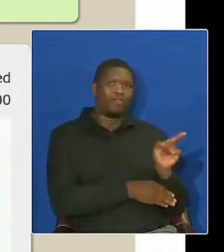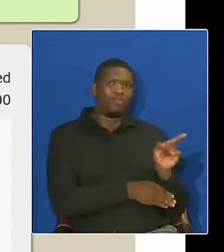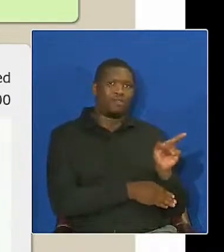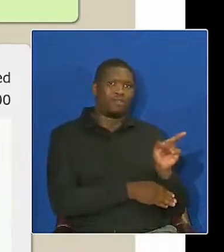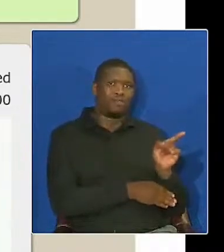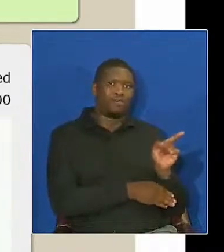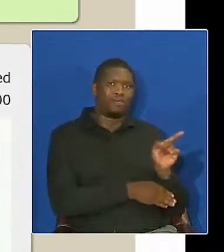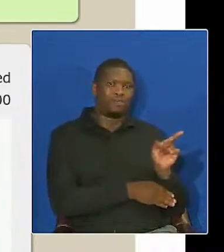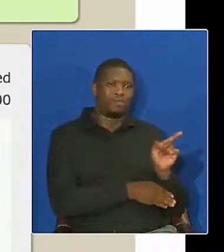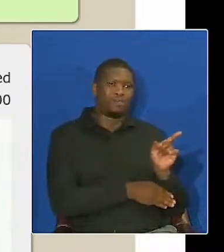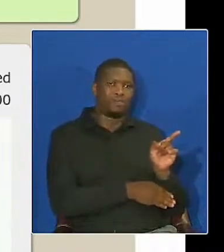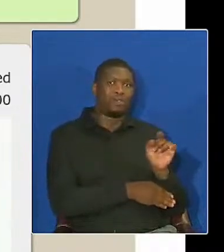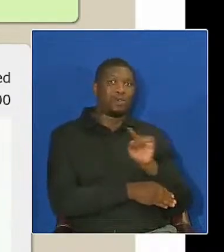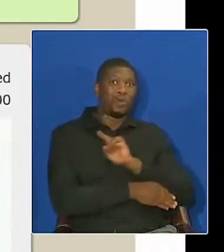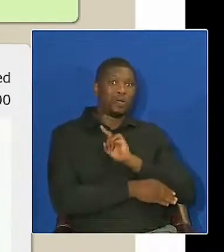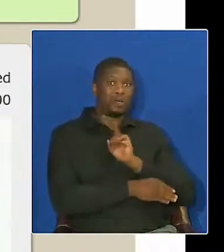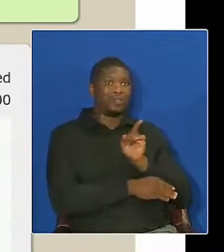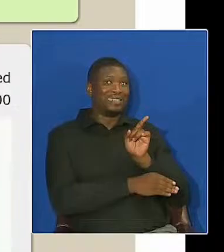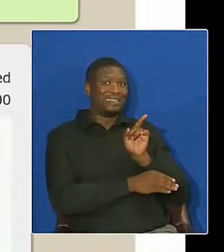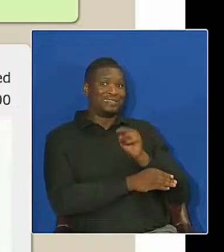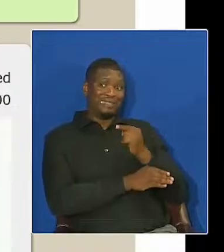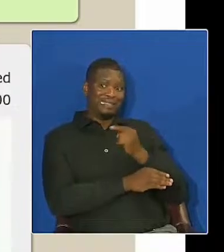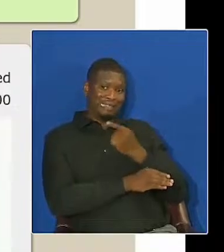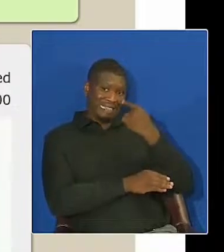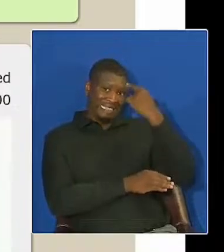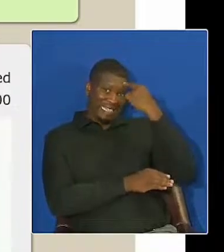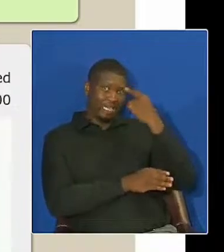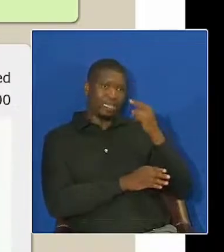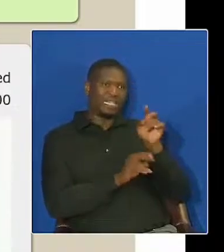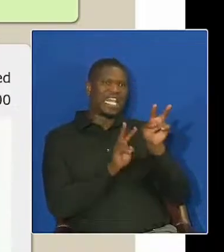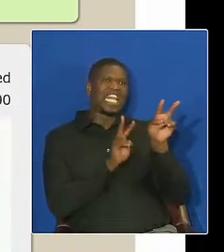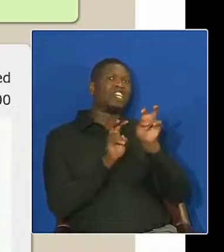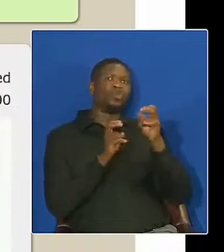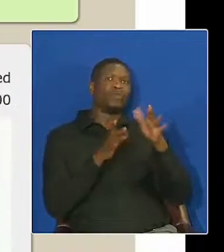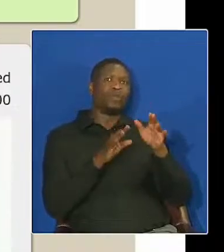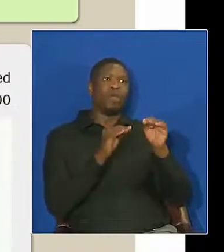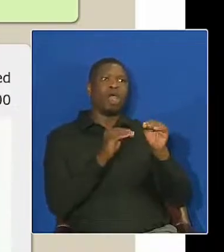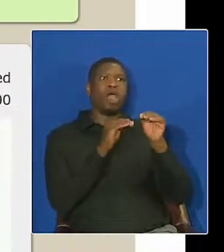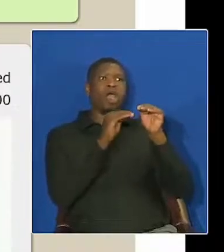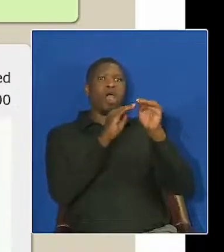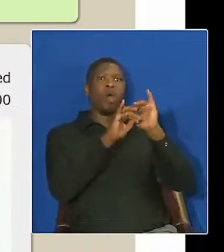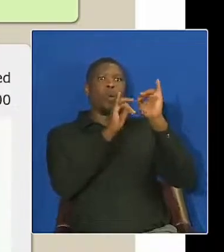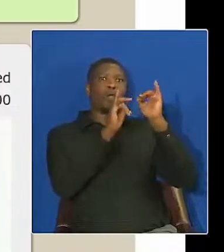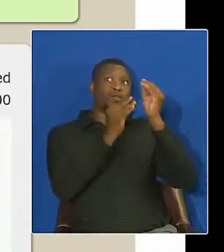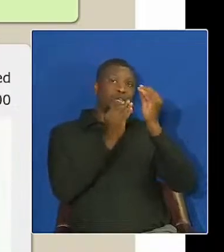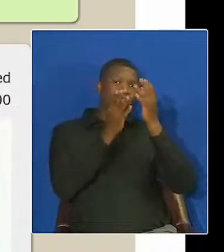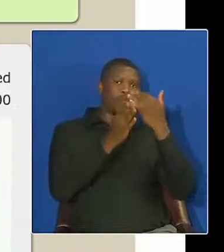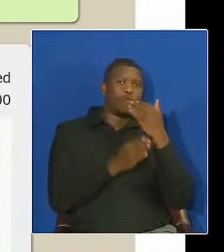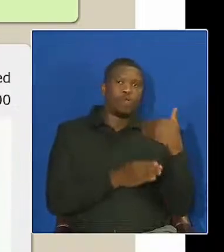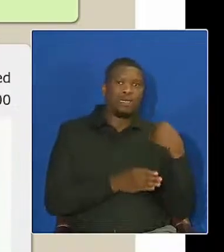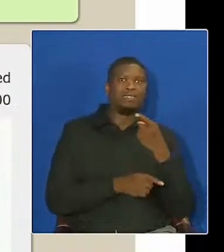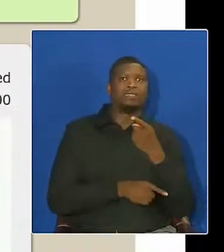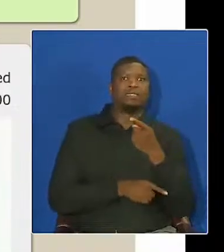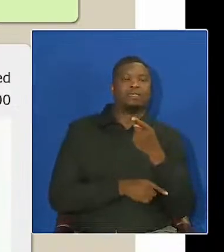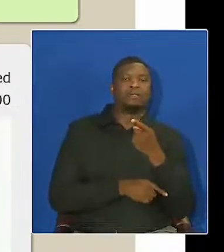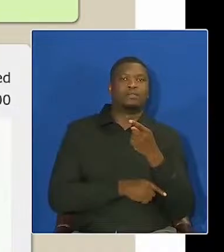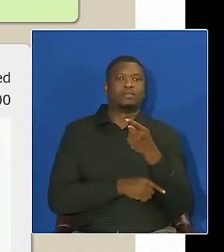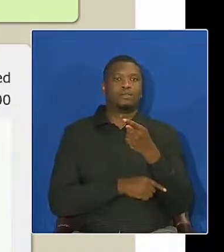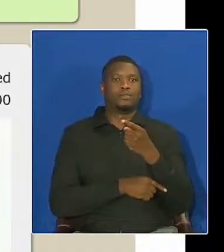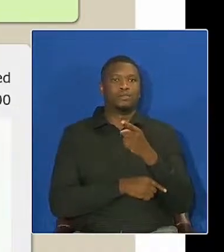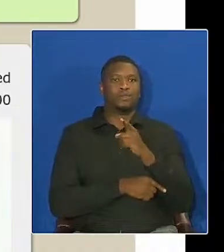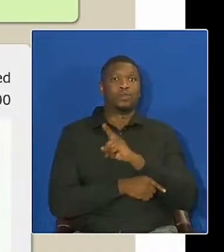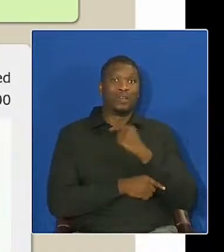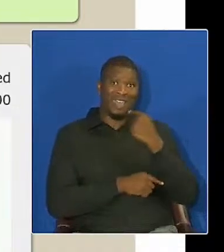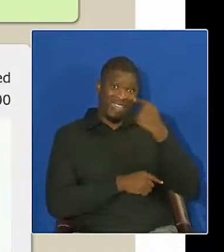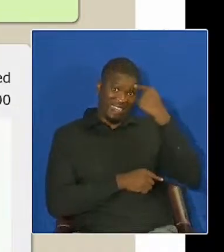Mokgotsi, thinking that they escalate this matter to him, thinking that